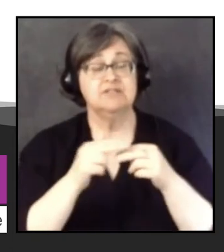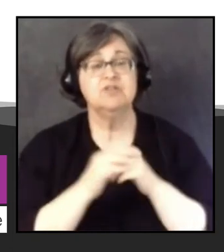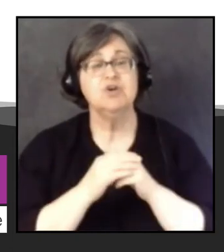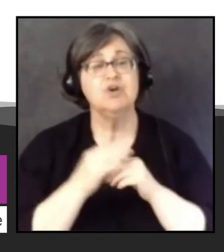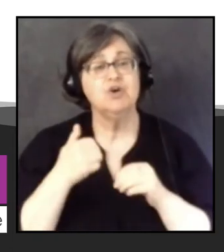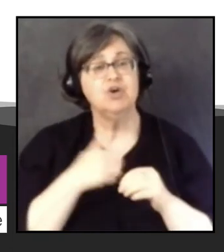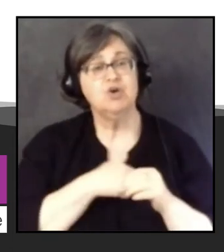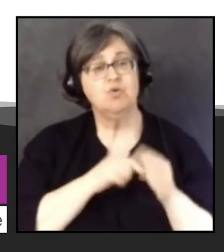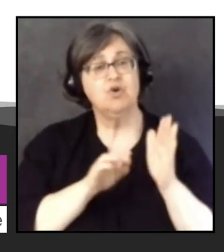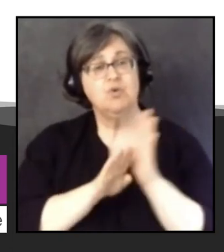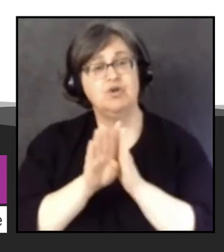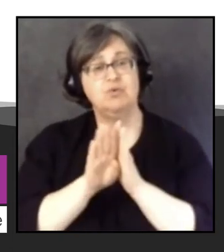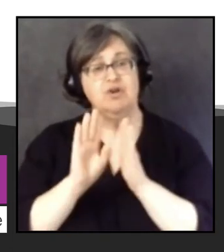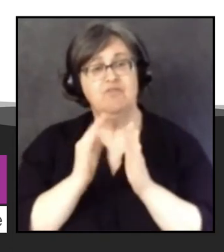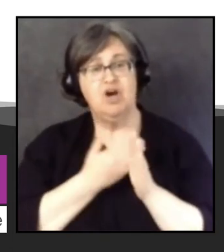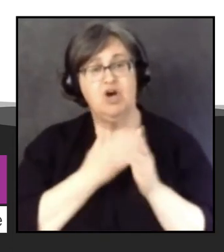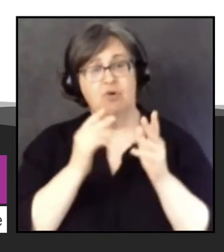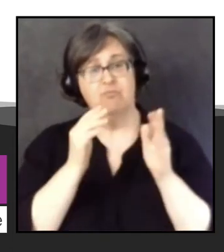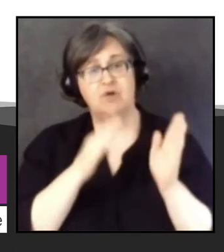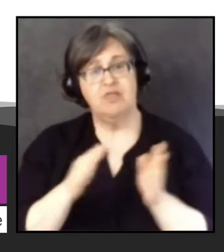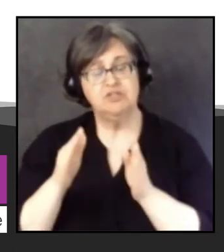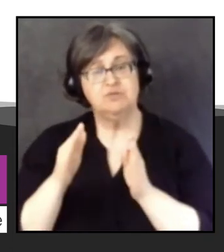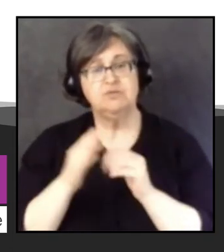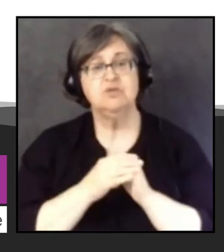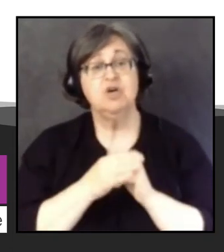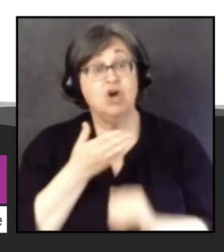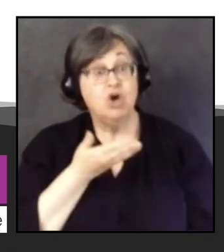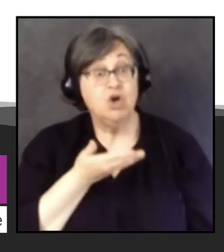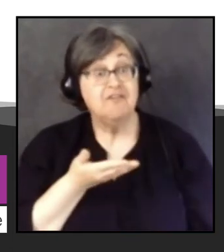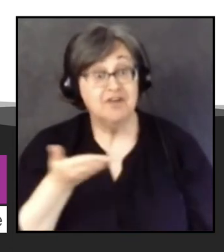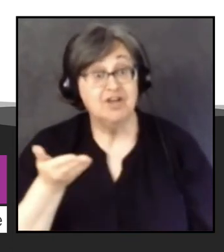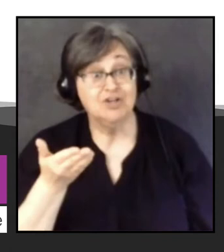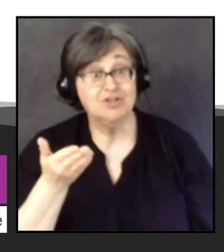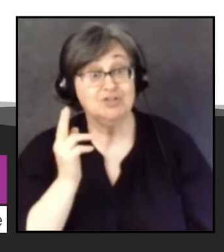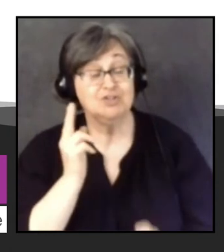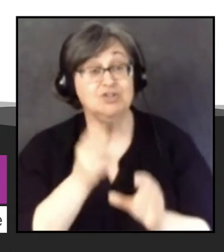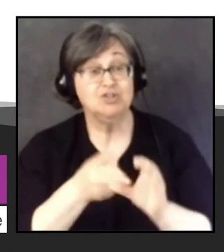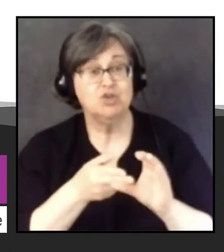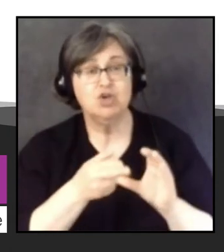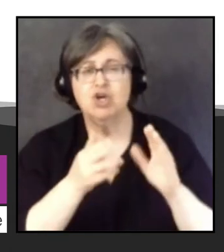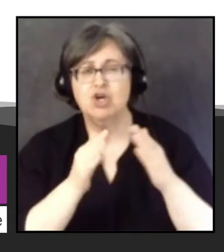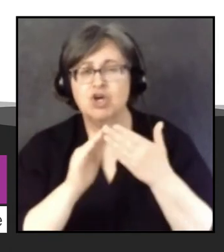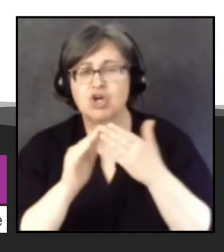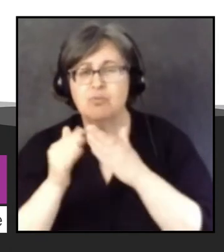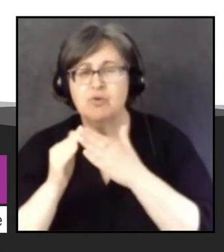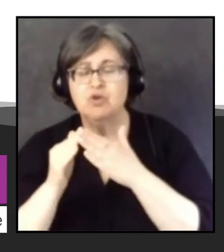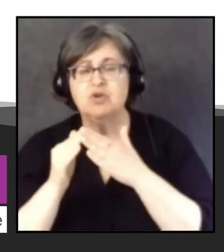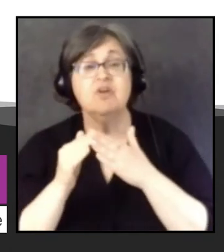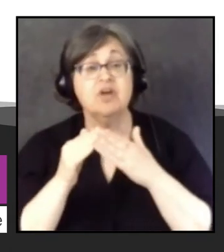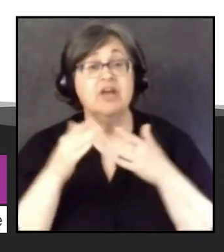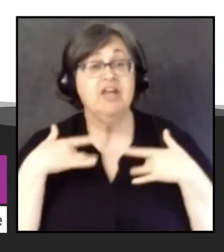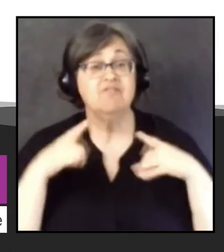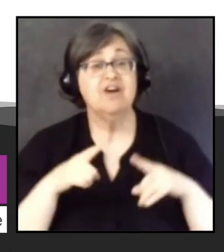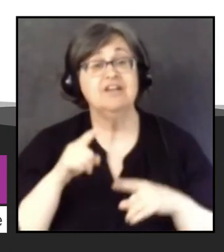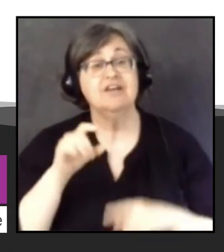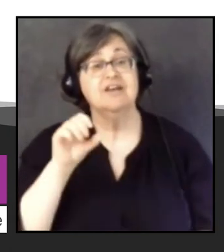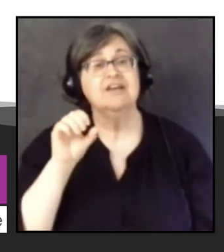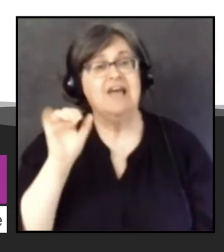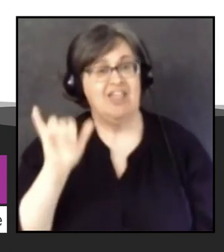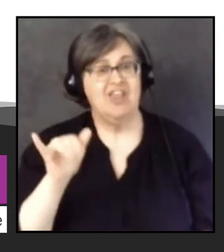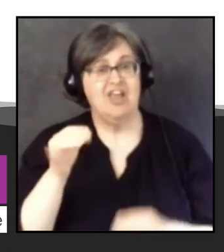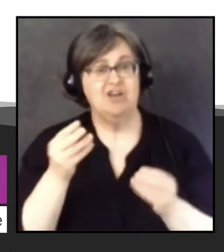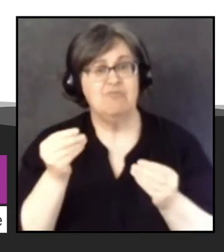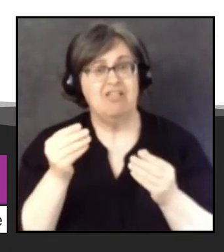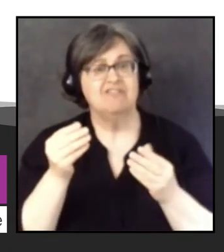While we were developing our plan, we got an invitation to join the community event on St. Andrew's Playground. It was an